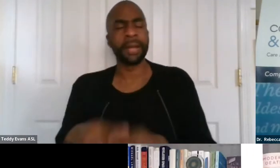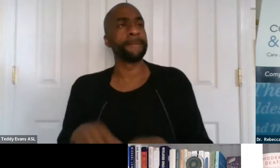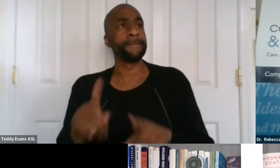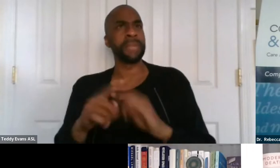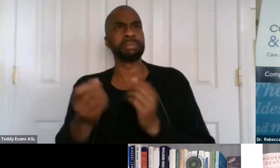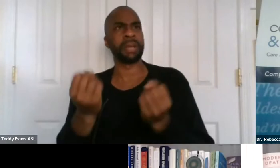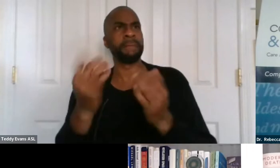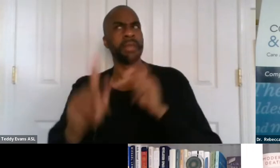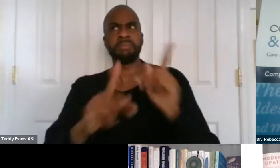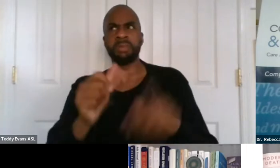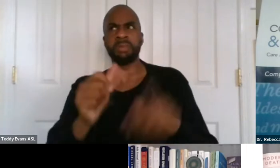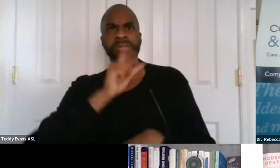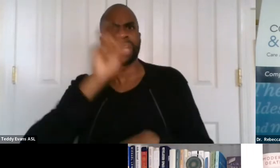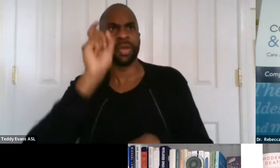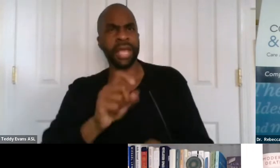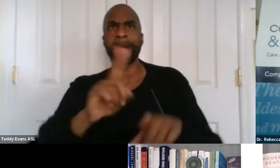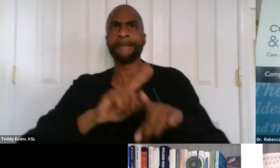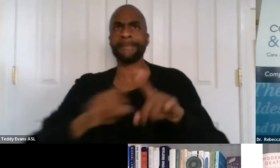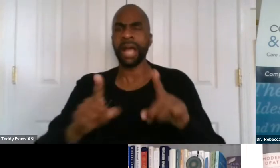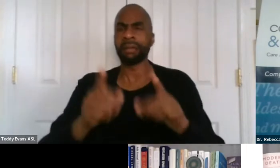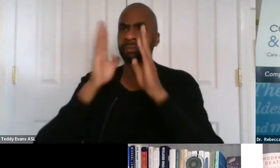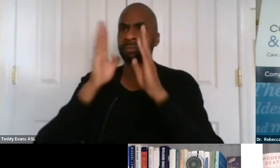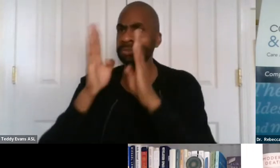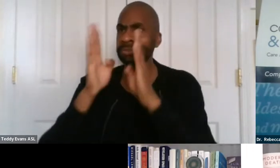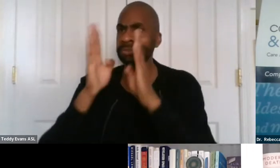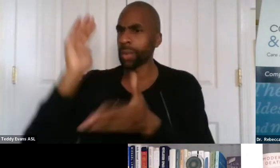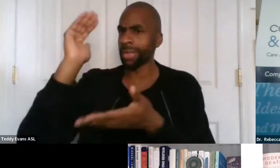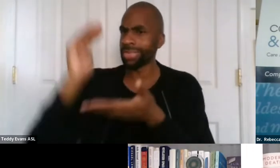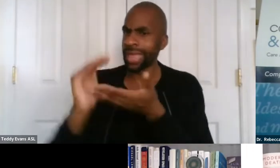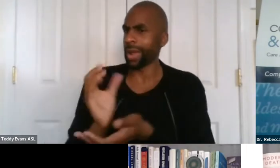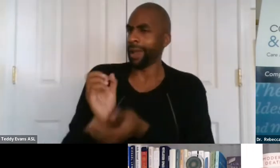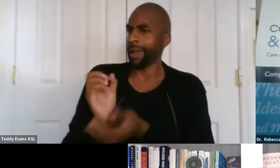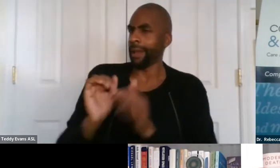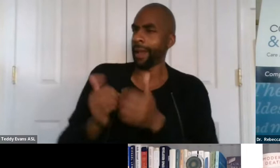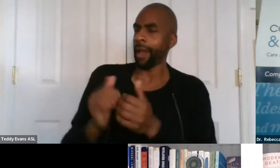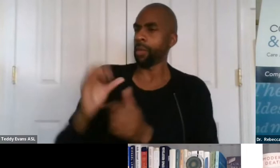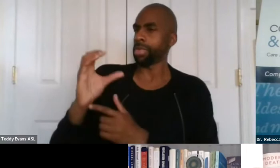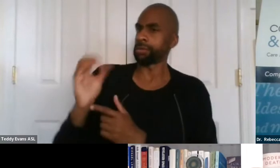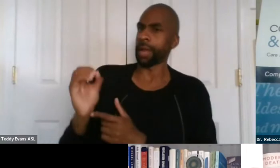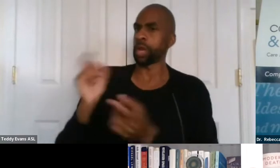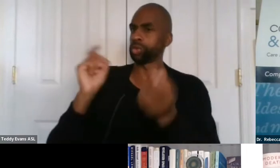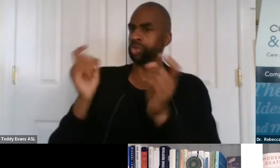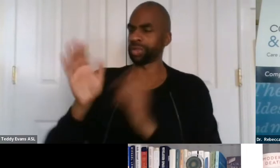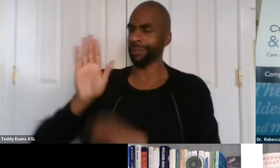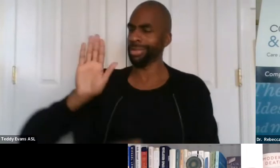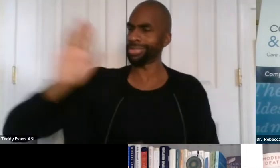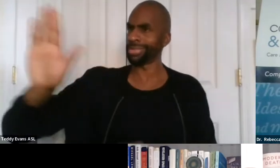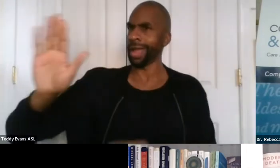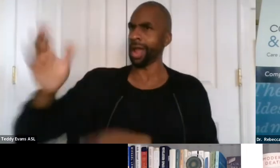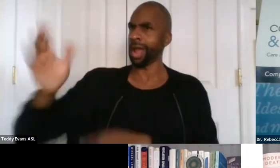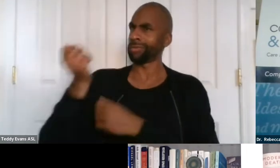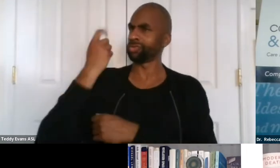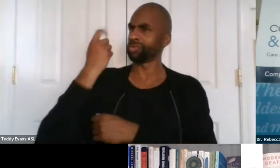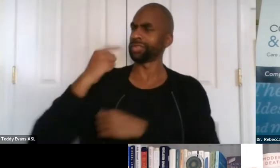But what gets less attention is how those corporations also changed our very understanding of pain, how they infiltrated our